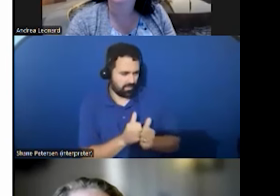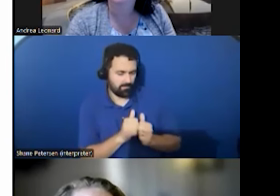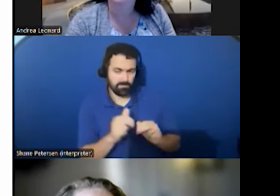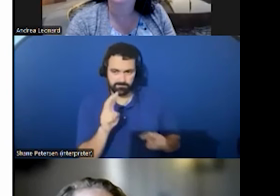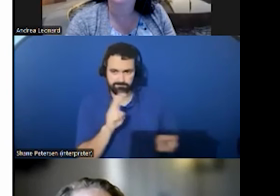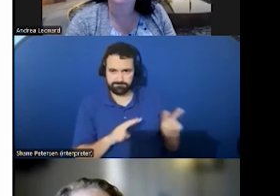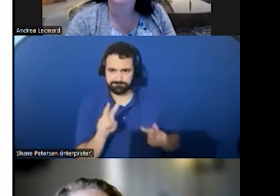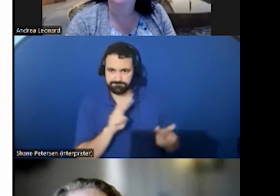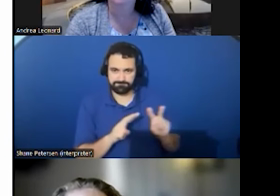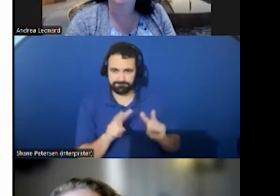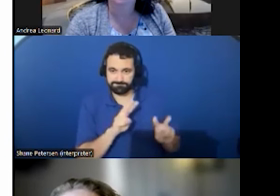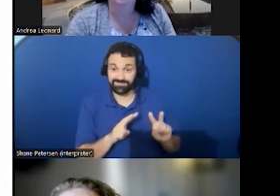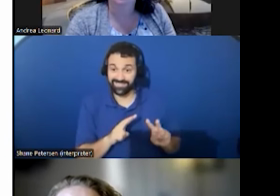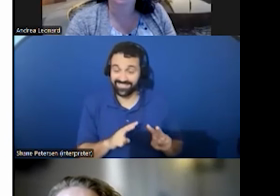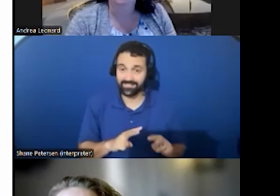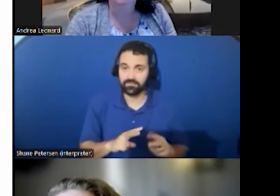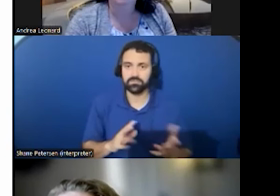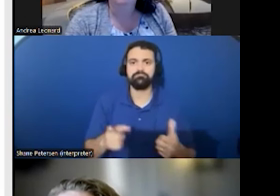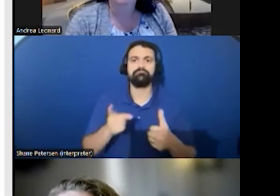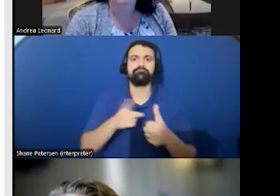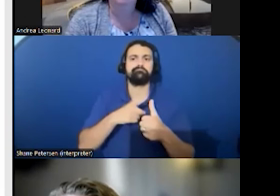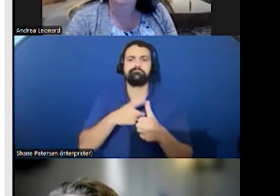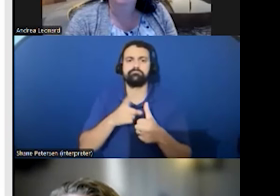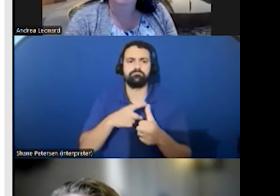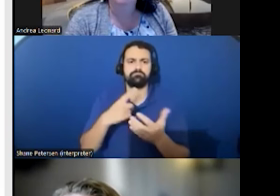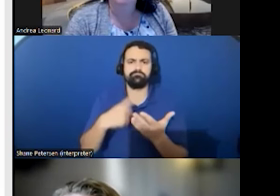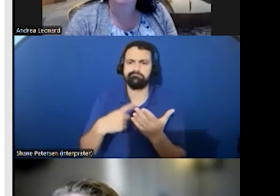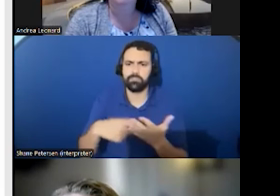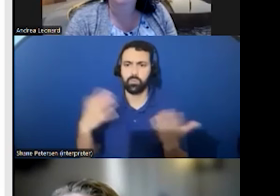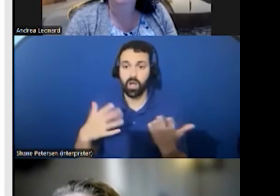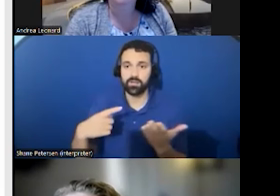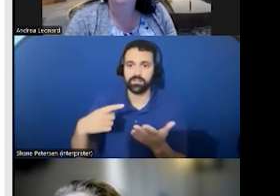the first thing we're going to look at is discussion boards.